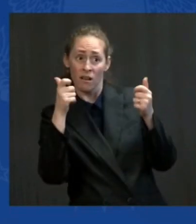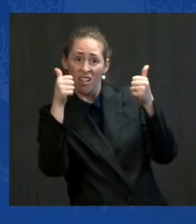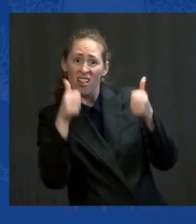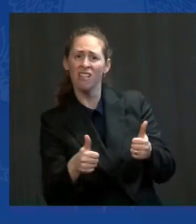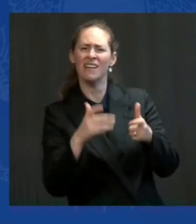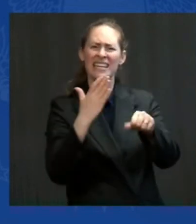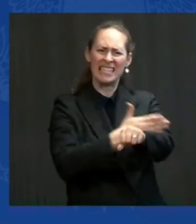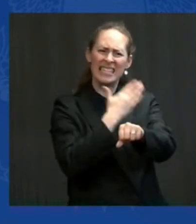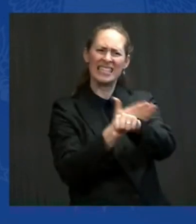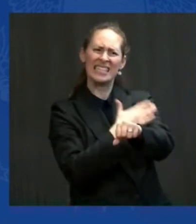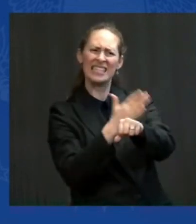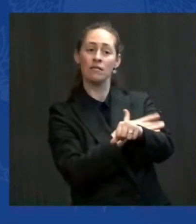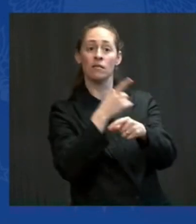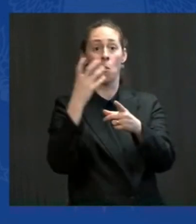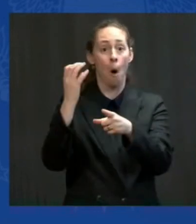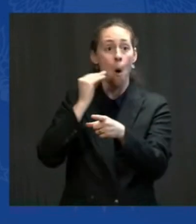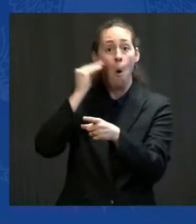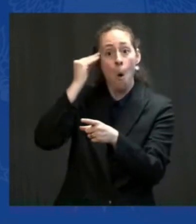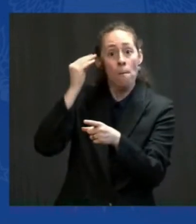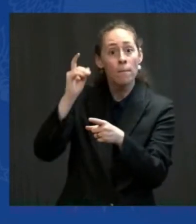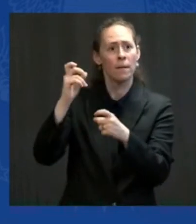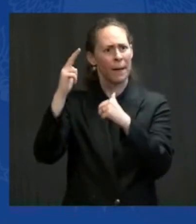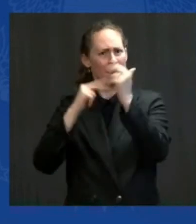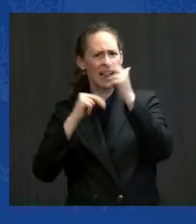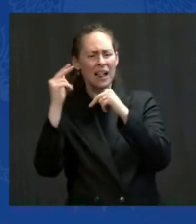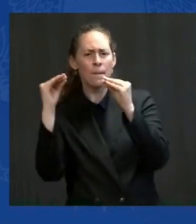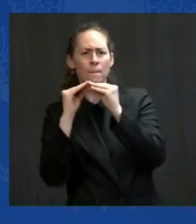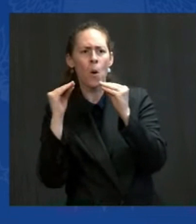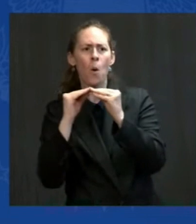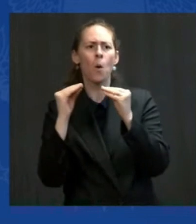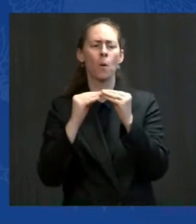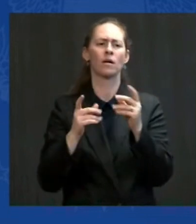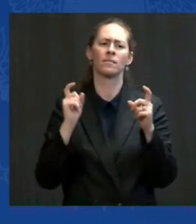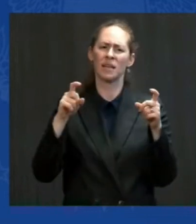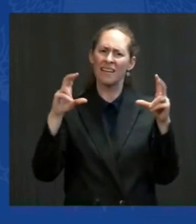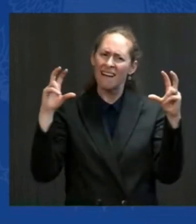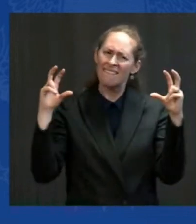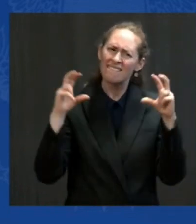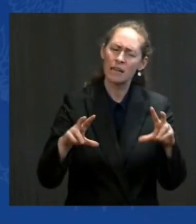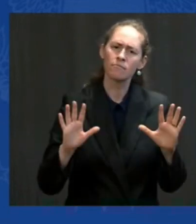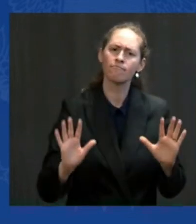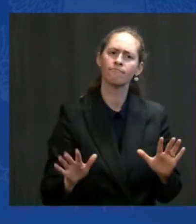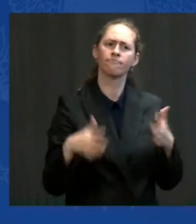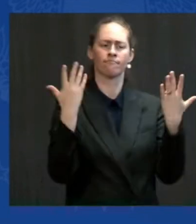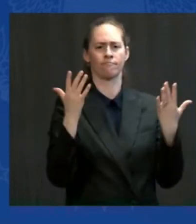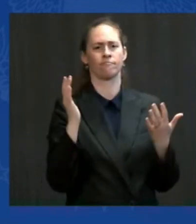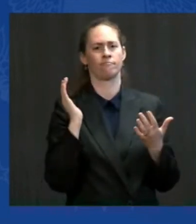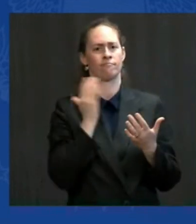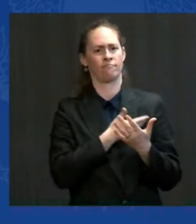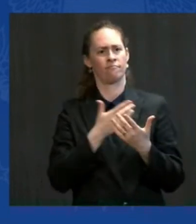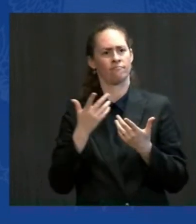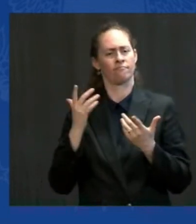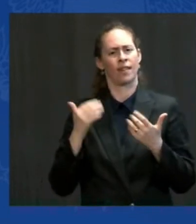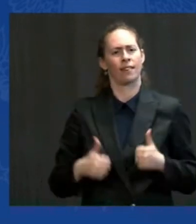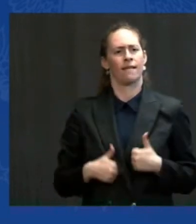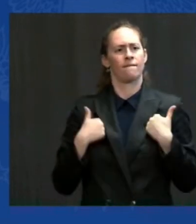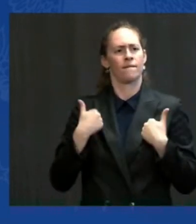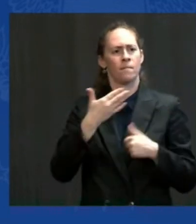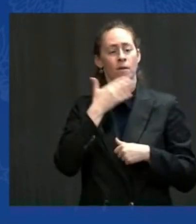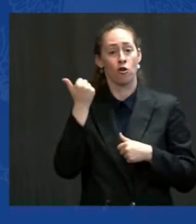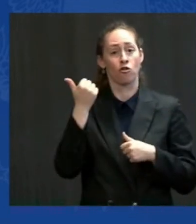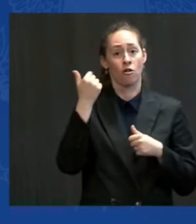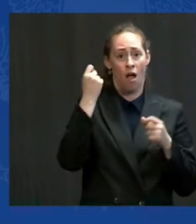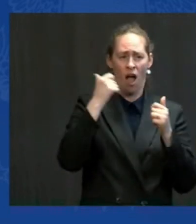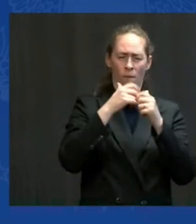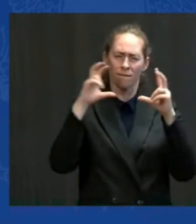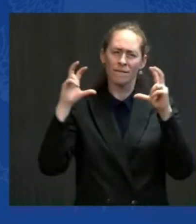more housing. And we need to invest not just in the physical and human infrastructure of today. We need to invest in jobs in the industries of